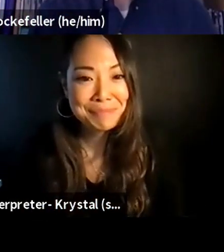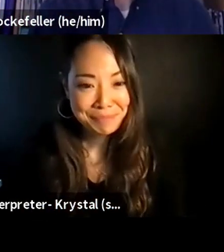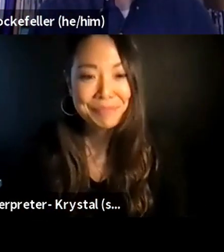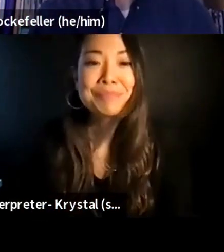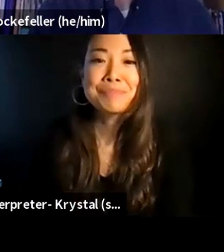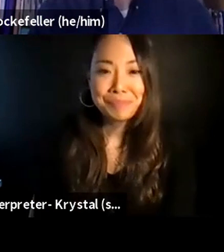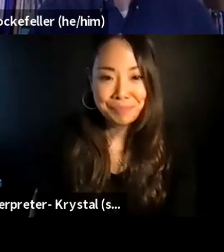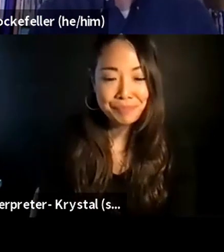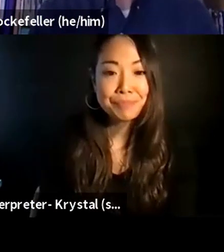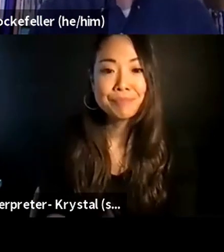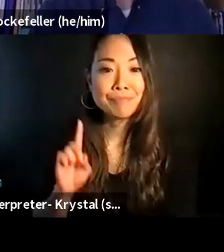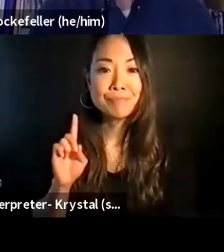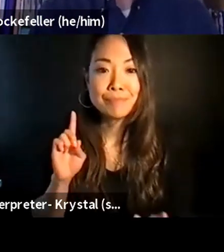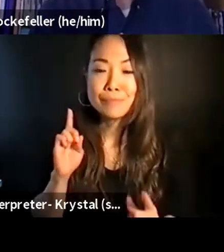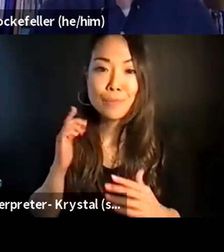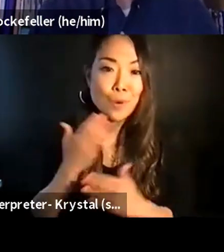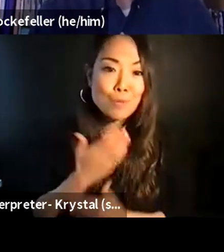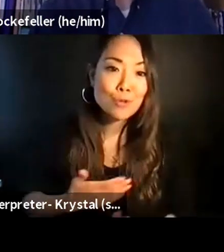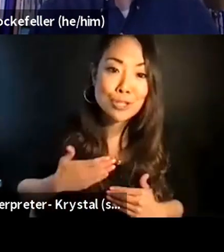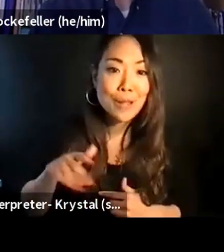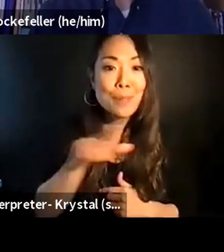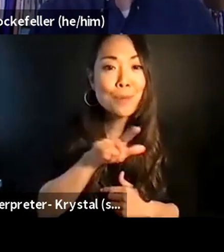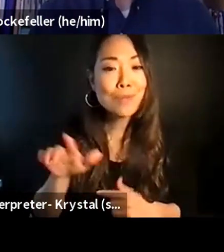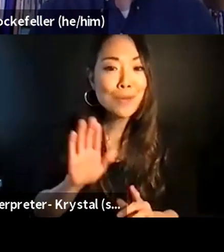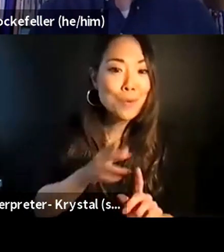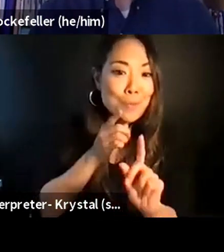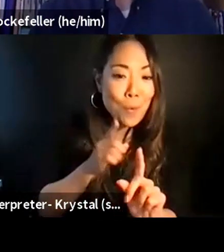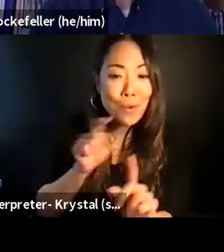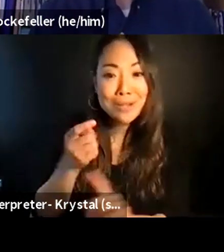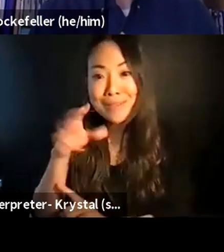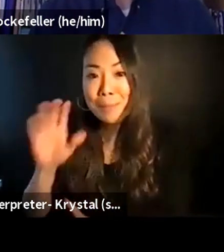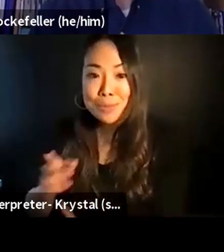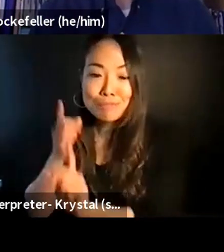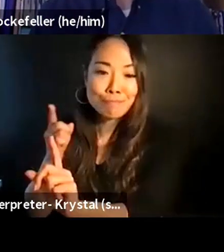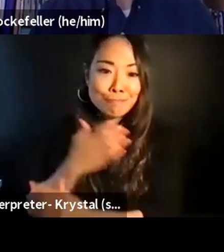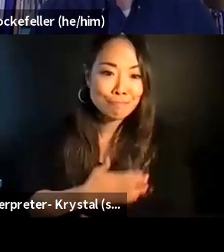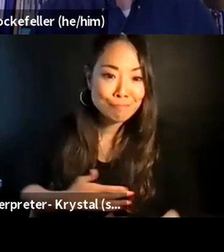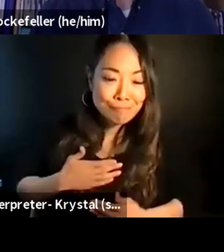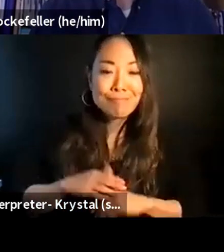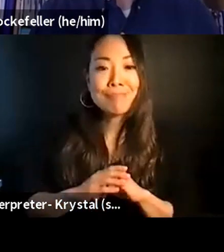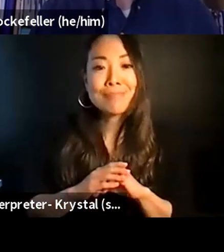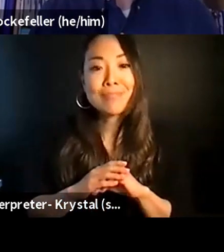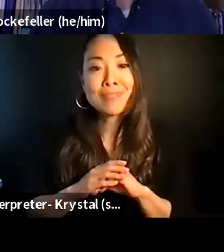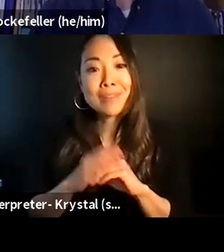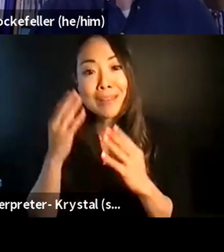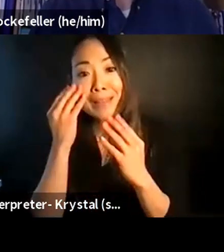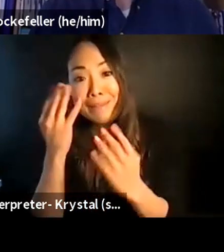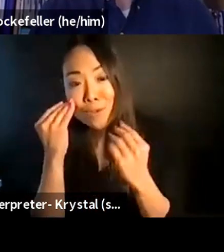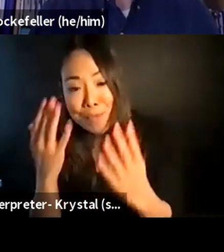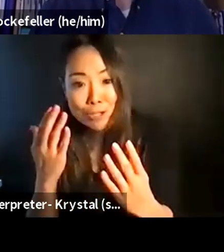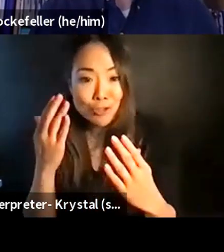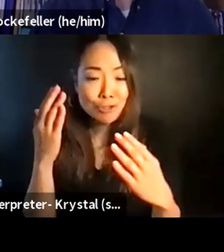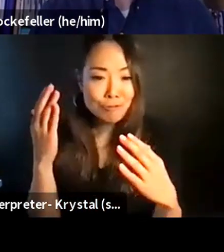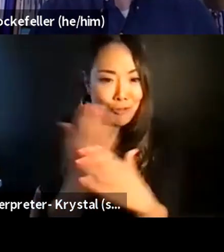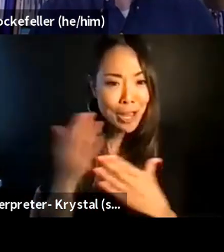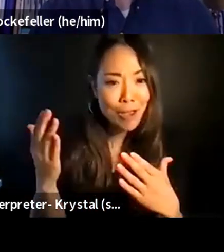Yeah, I really appreciated the points that both Lorelei and Thomas made. I think a lot about the sharing of information, finding places and spaces in which